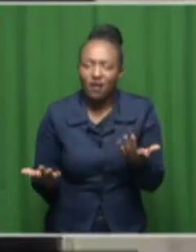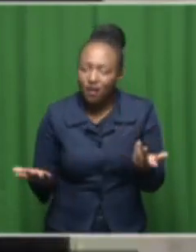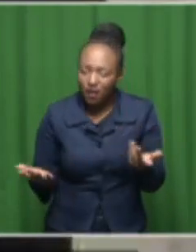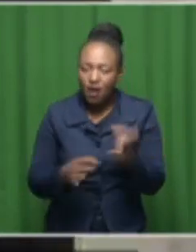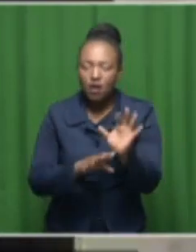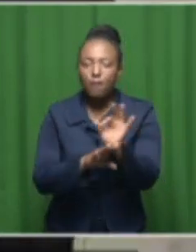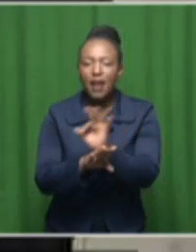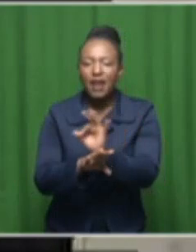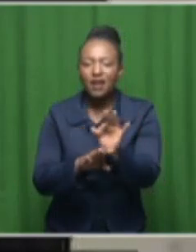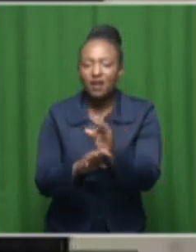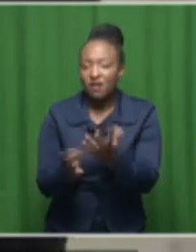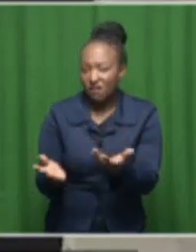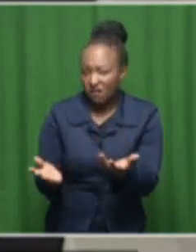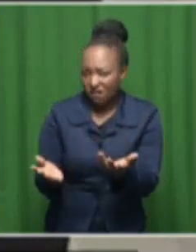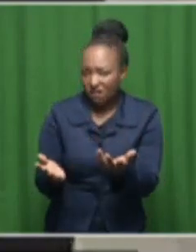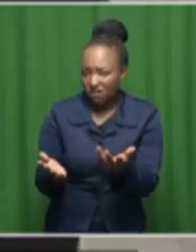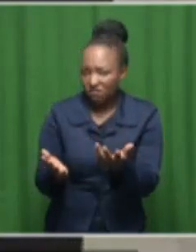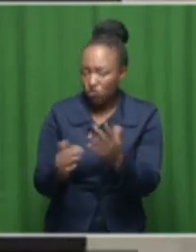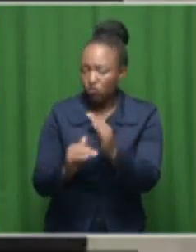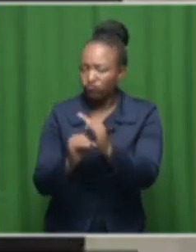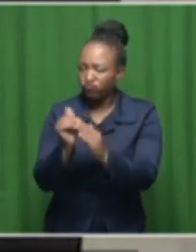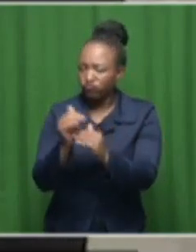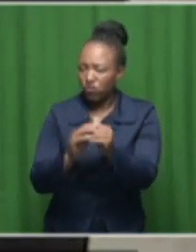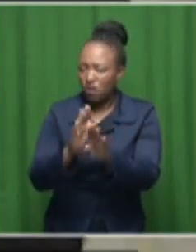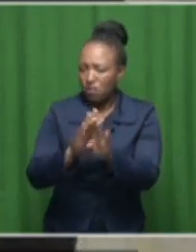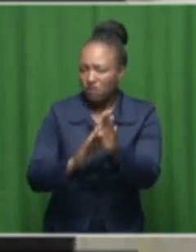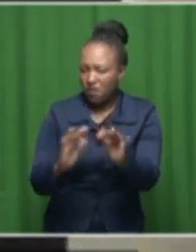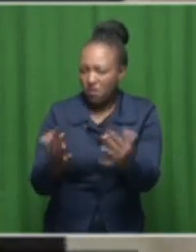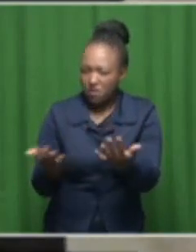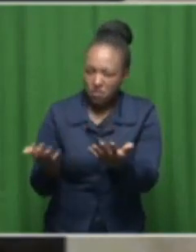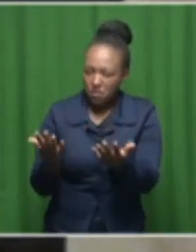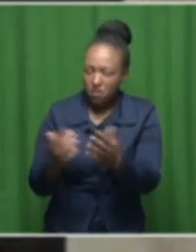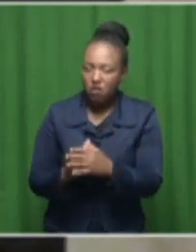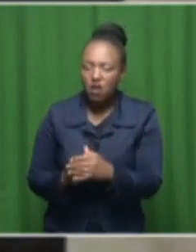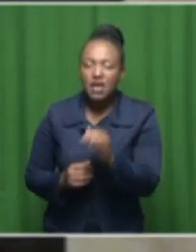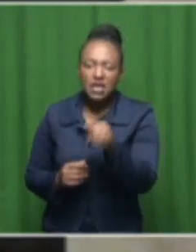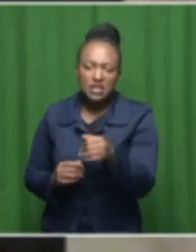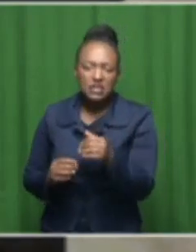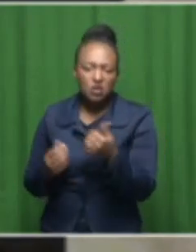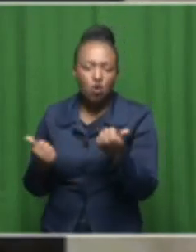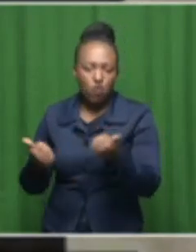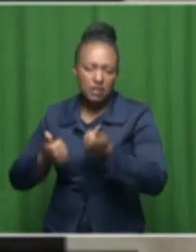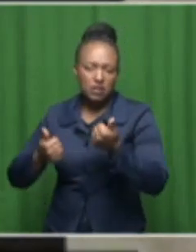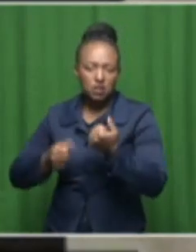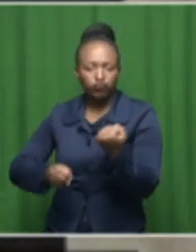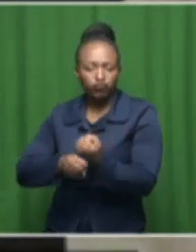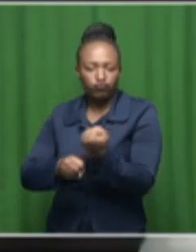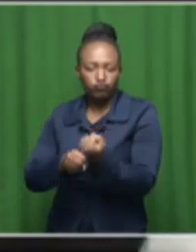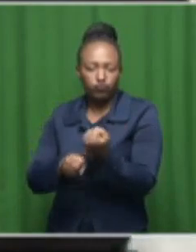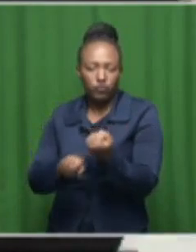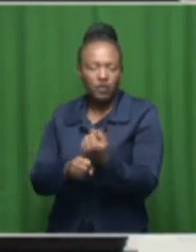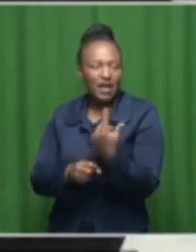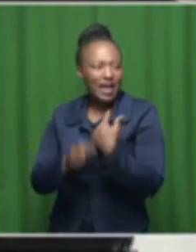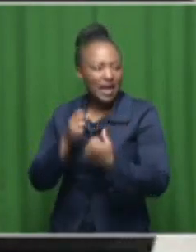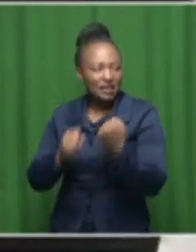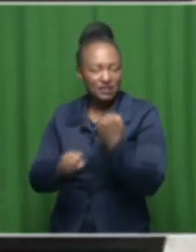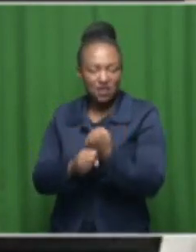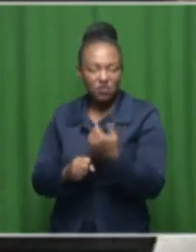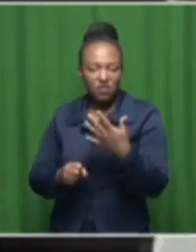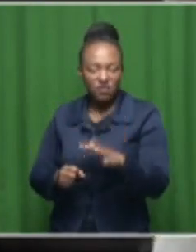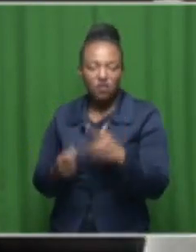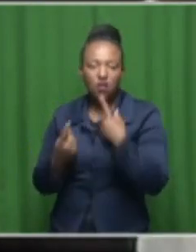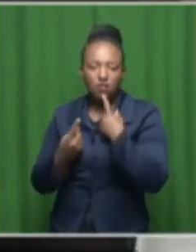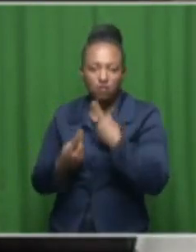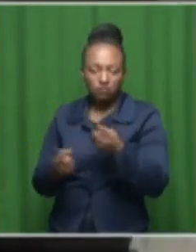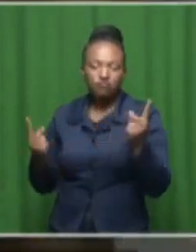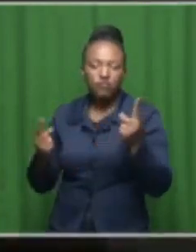planning, how advanced is that at this stage? Yeah, relatively advanced. Last year, we did what was called the proclamation of